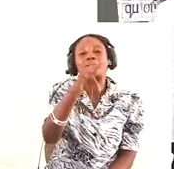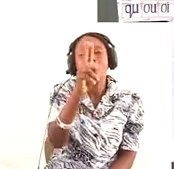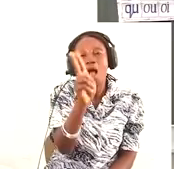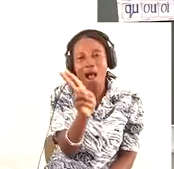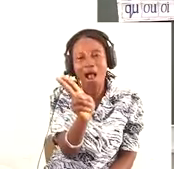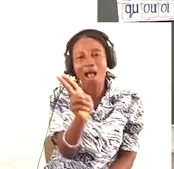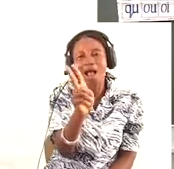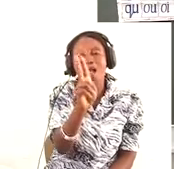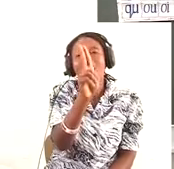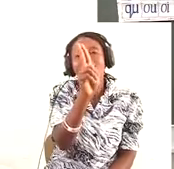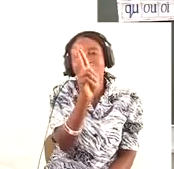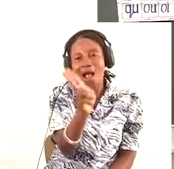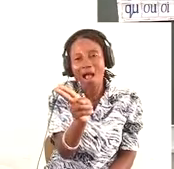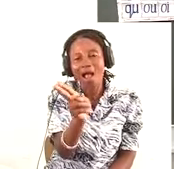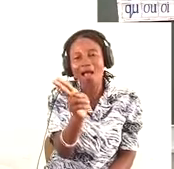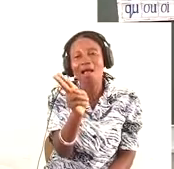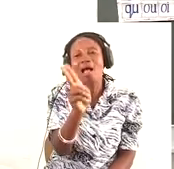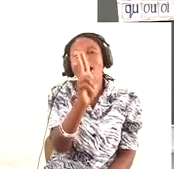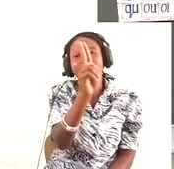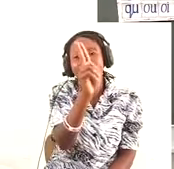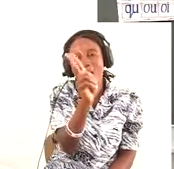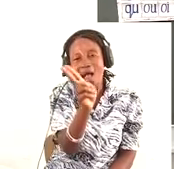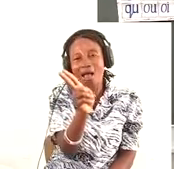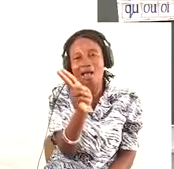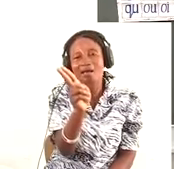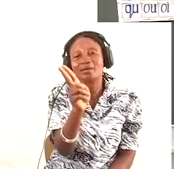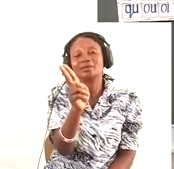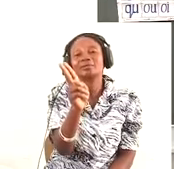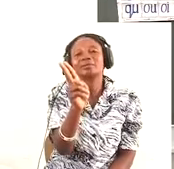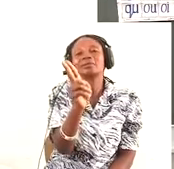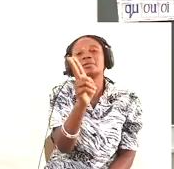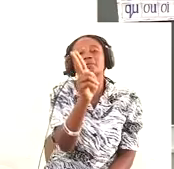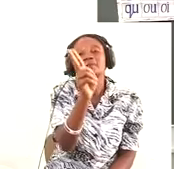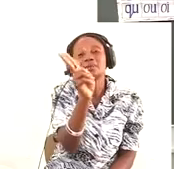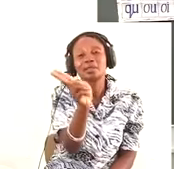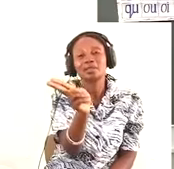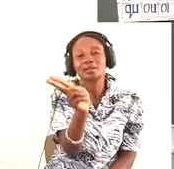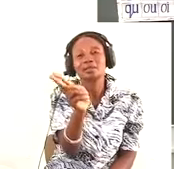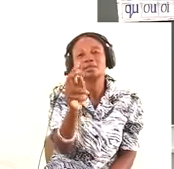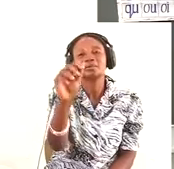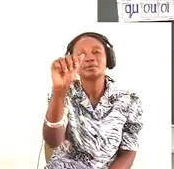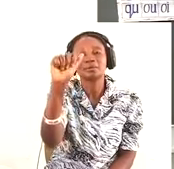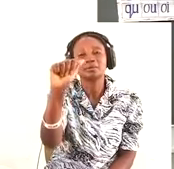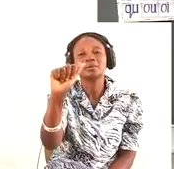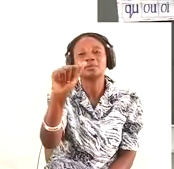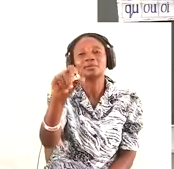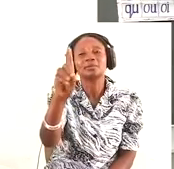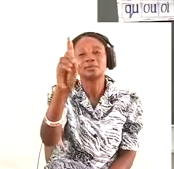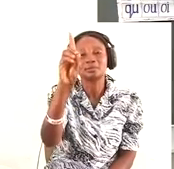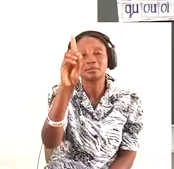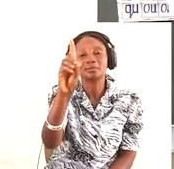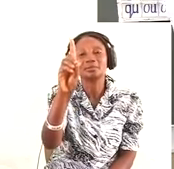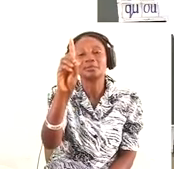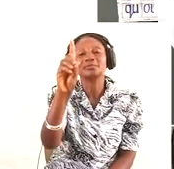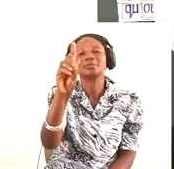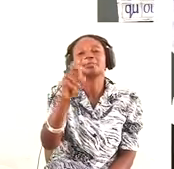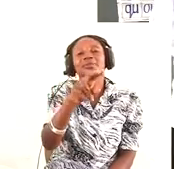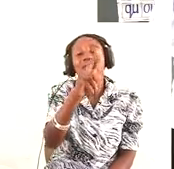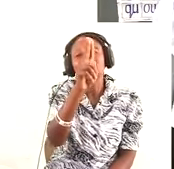What is the sound? Let's say it again. As in hard. As in